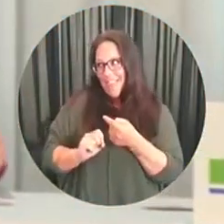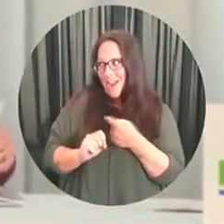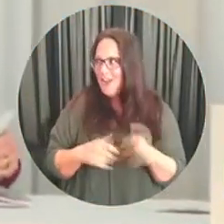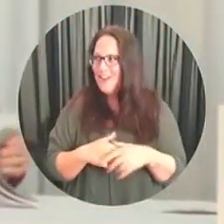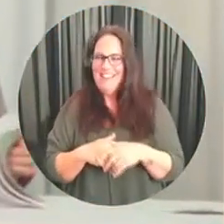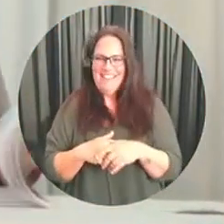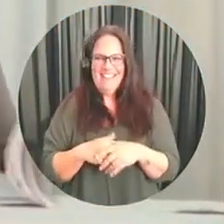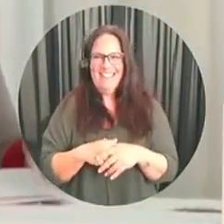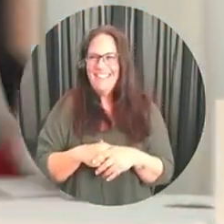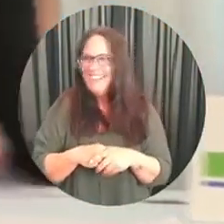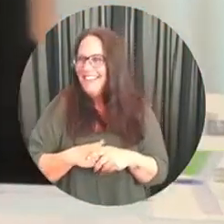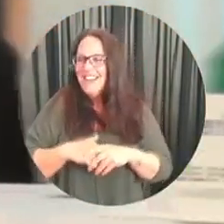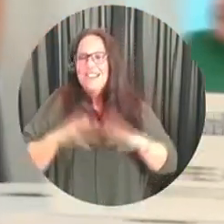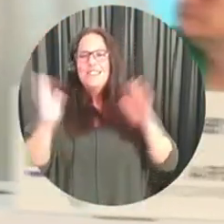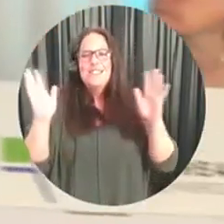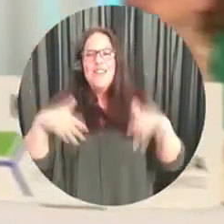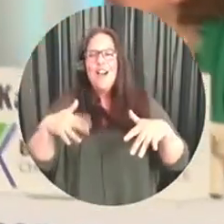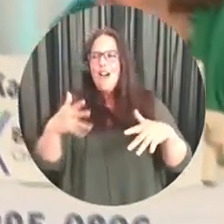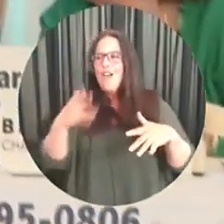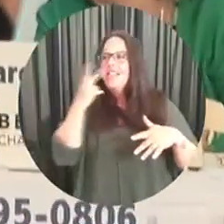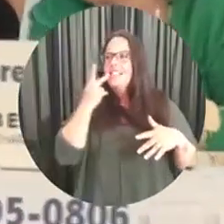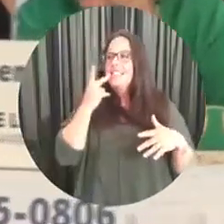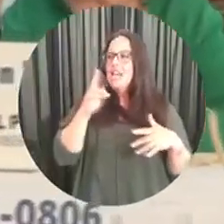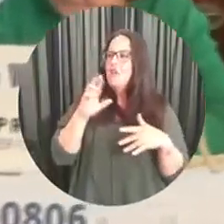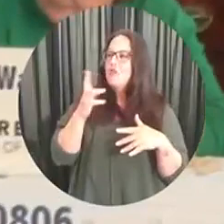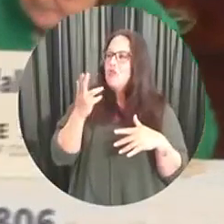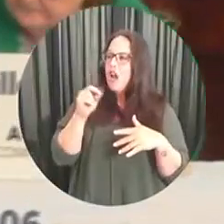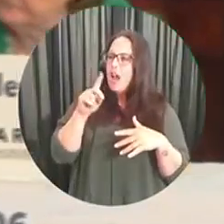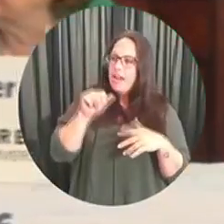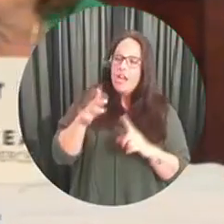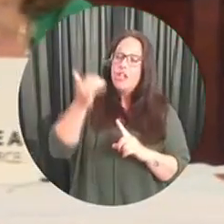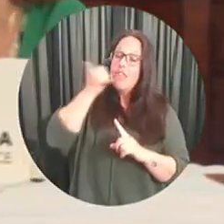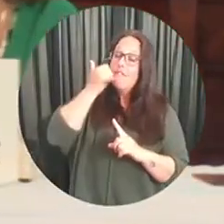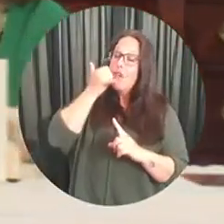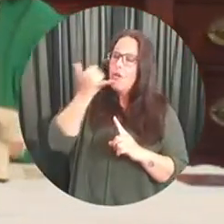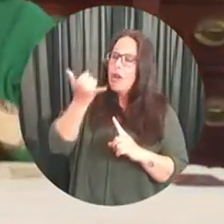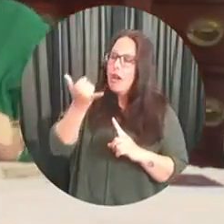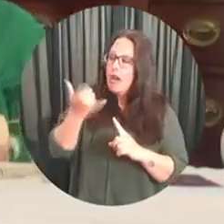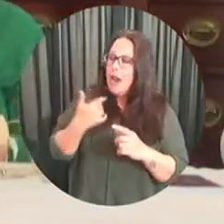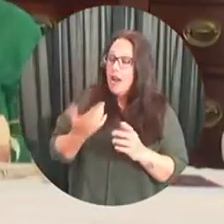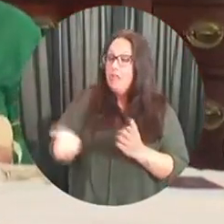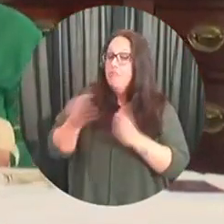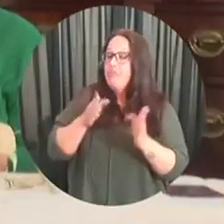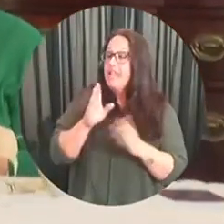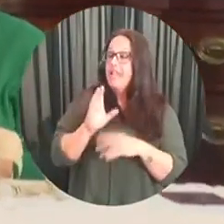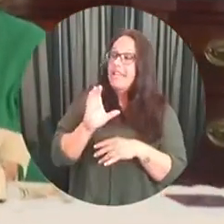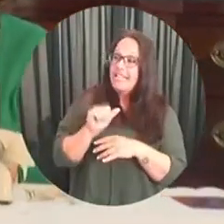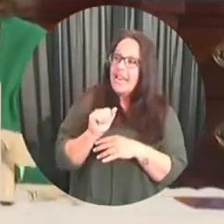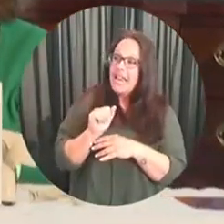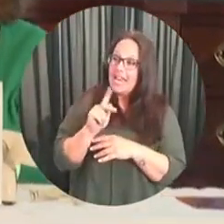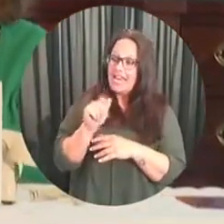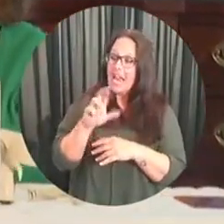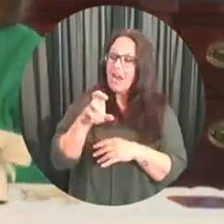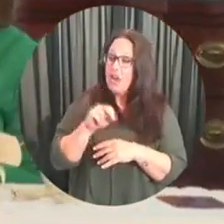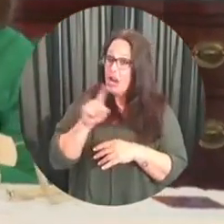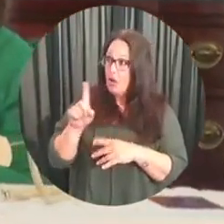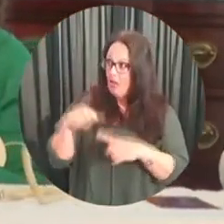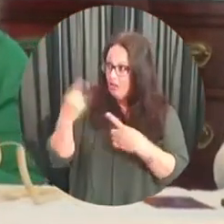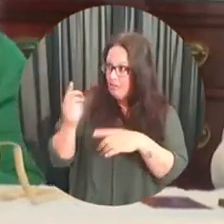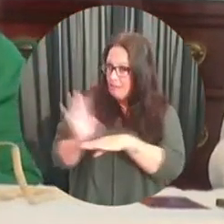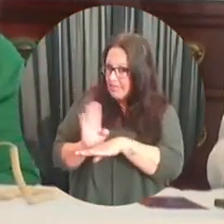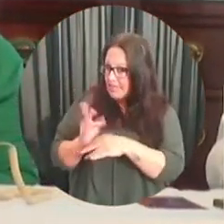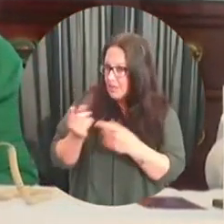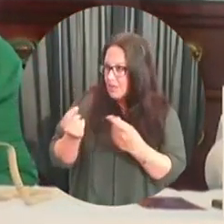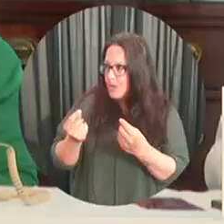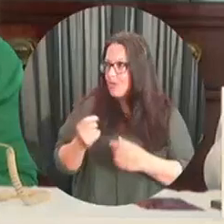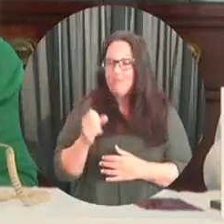Yes. So let's see. Rhonda, she's on the phone right now. I'll try to get to Karen. Karen, you've been busy. Hi, Phyllis. Certainly have. And I have a hello